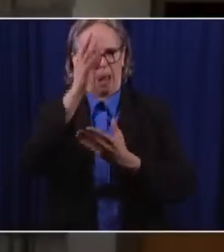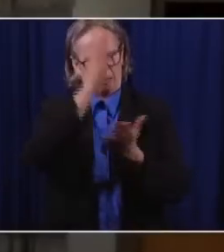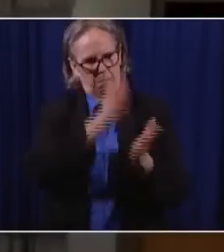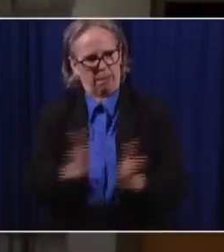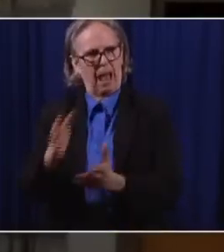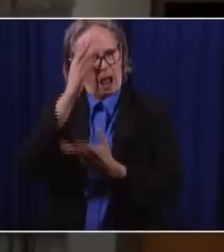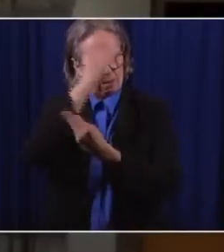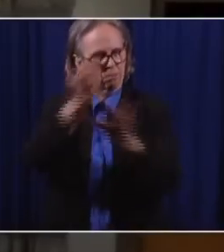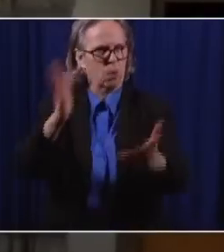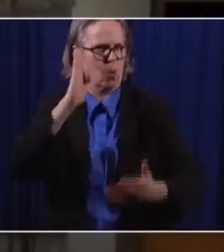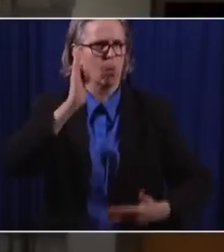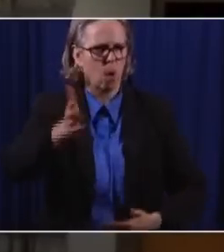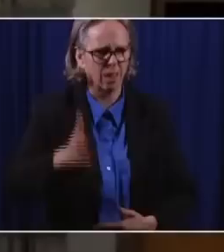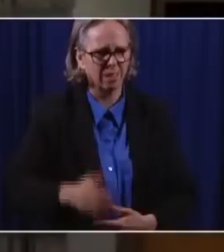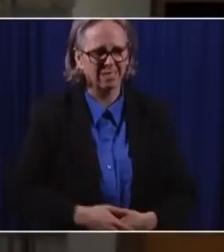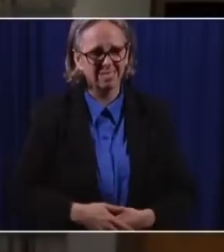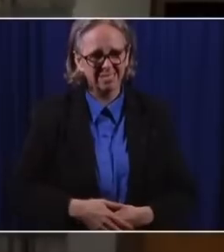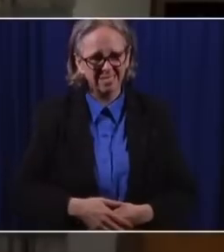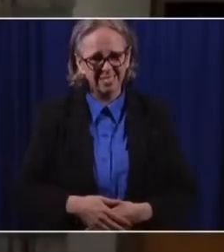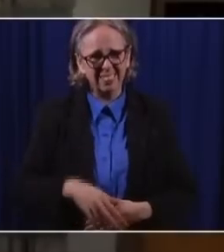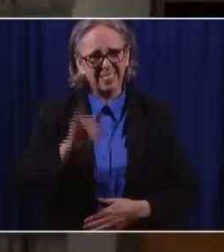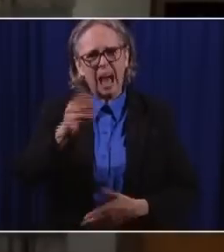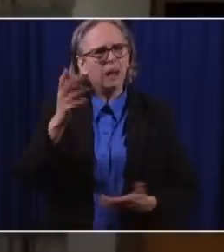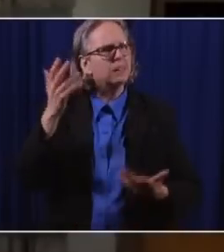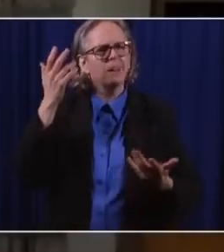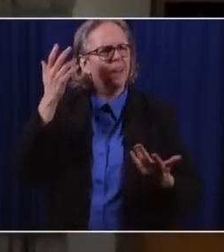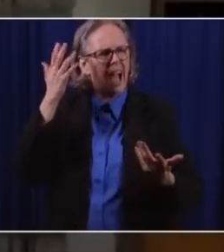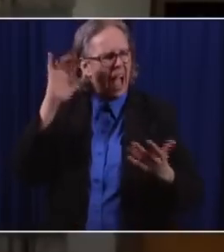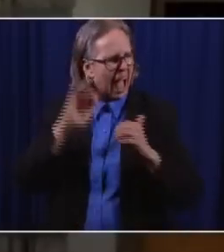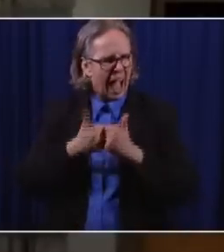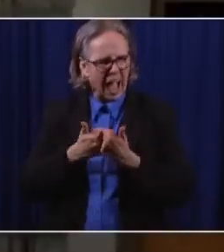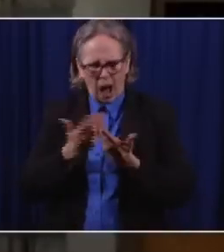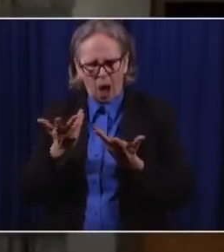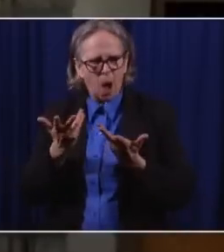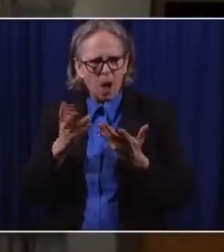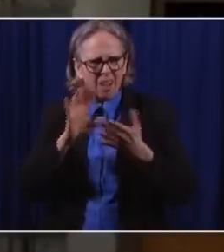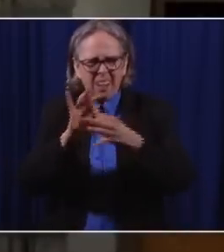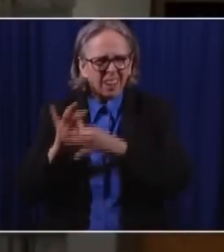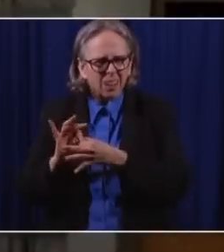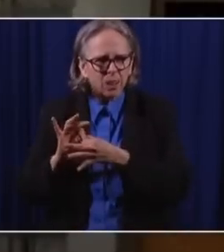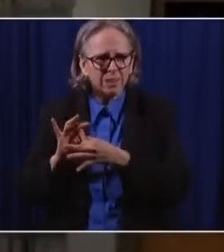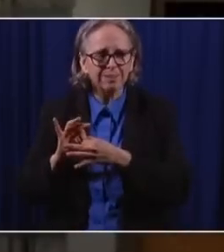back to something I have said before, and that is that